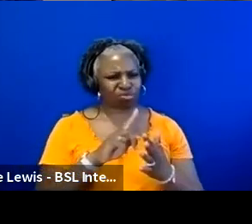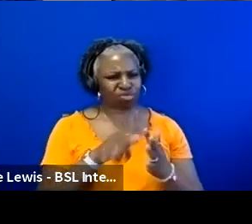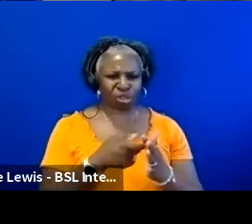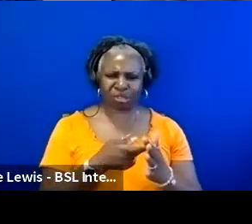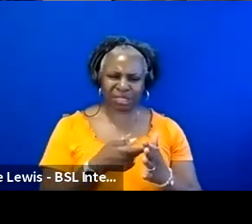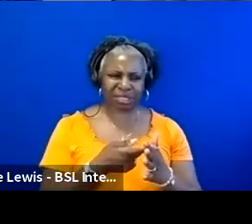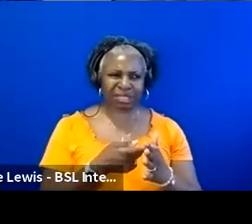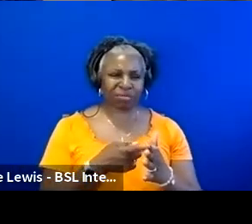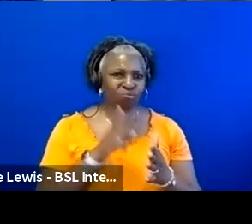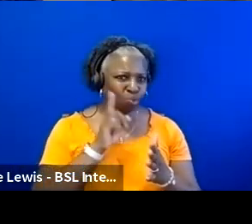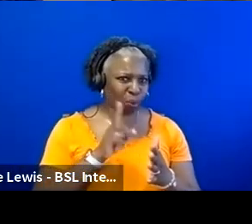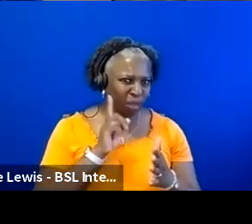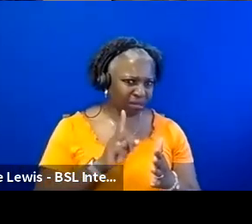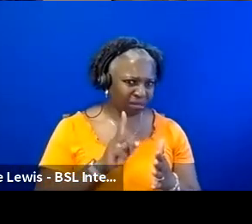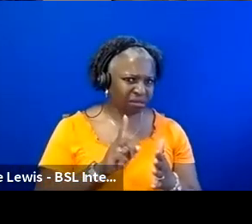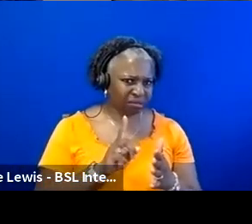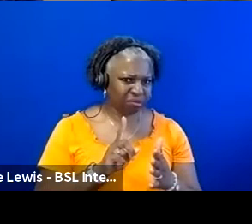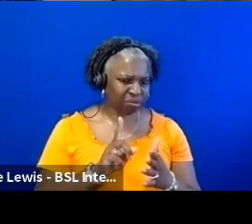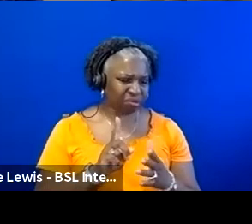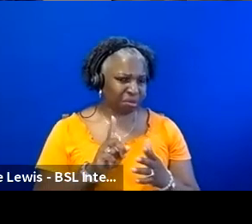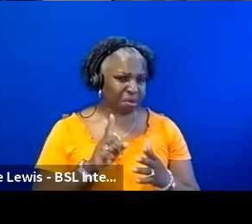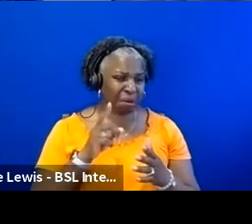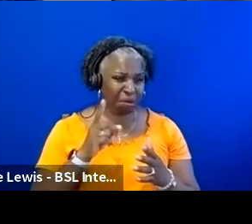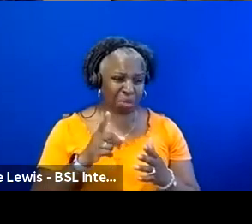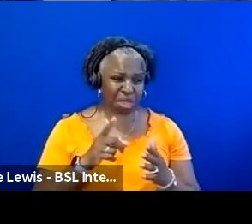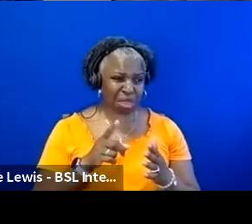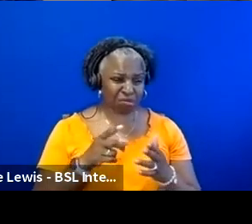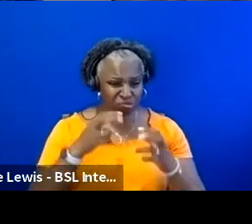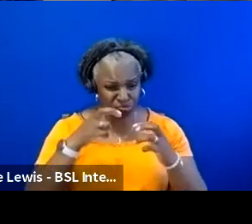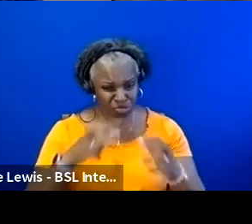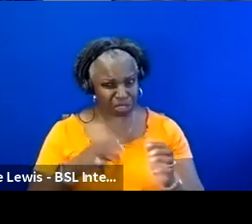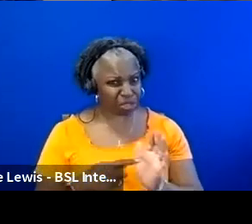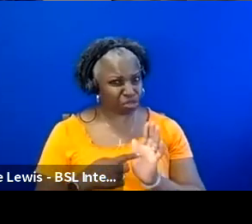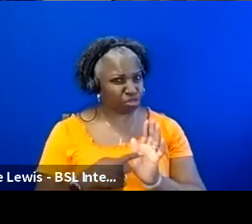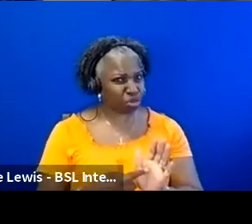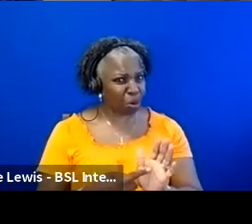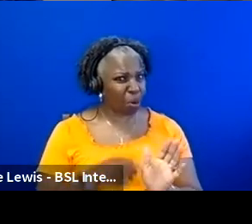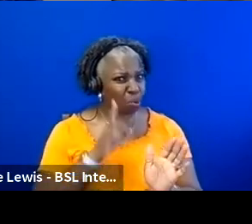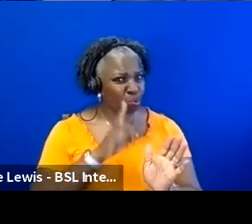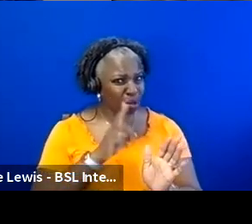as you said, I think that there have been countless studies that show that females get harassed more.